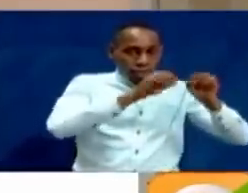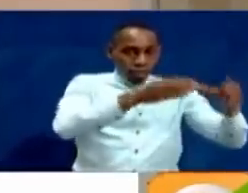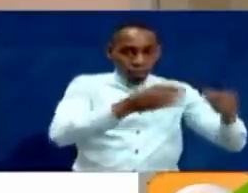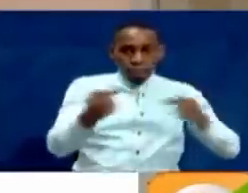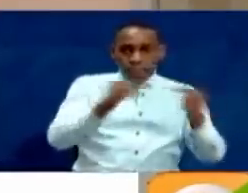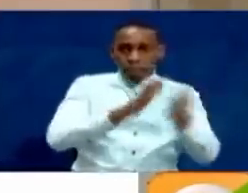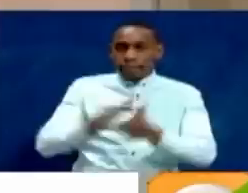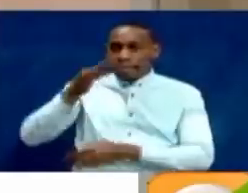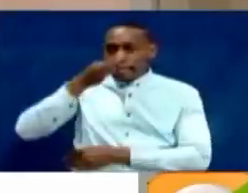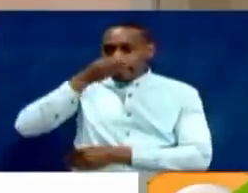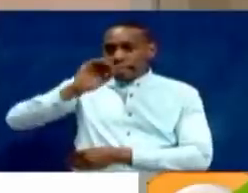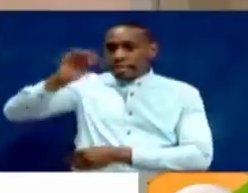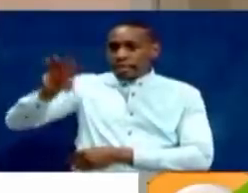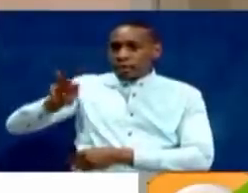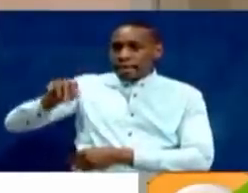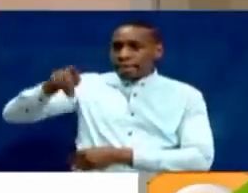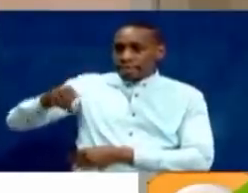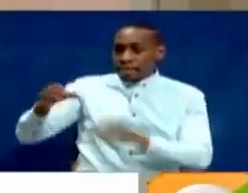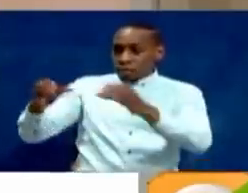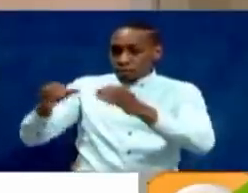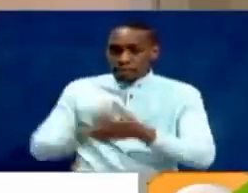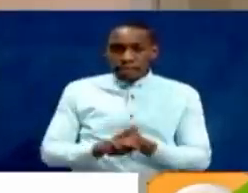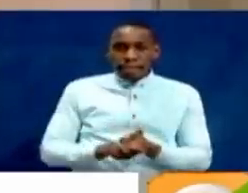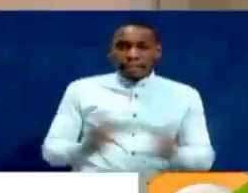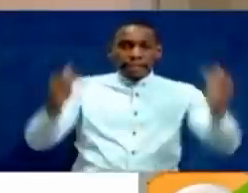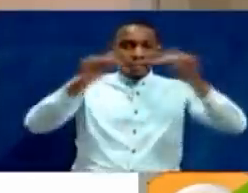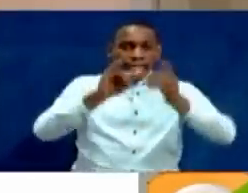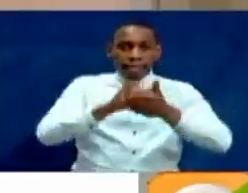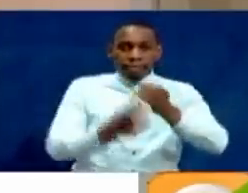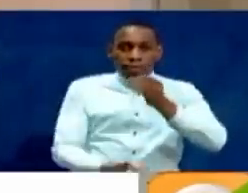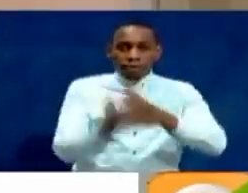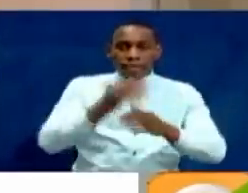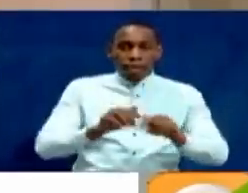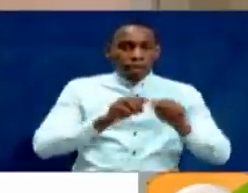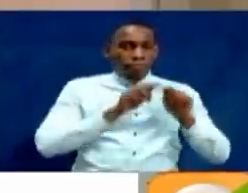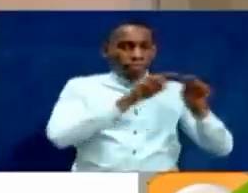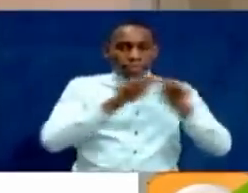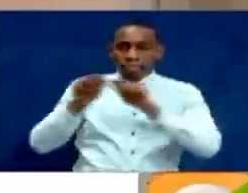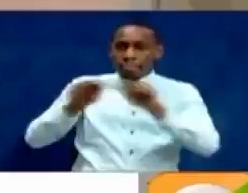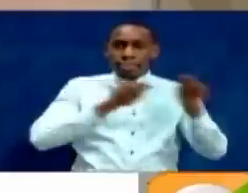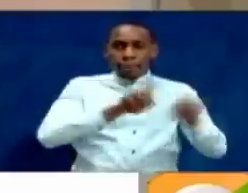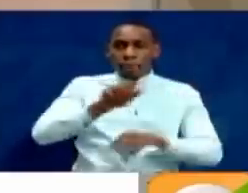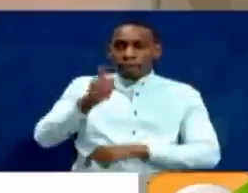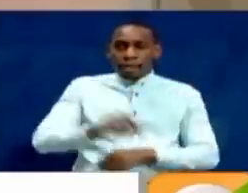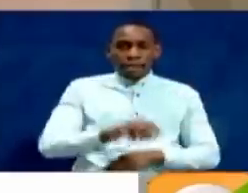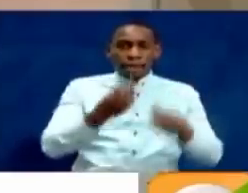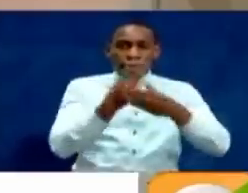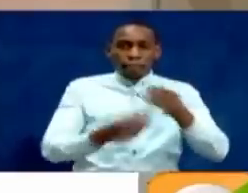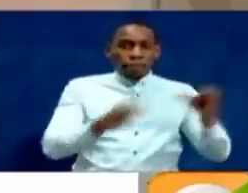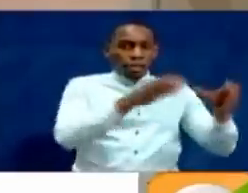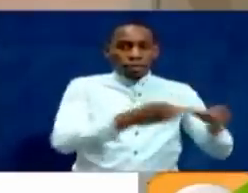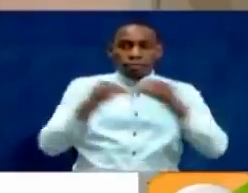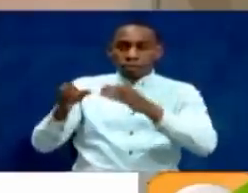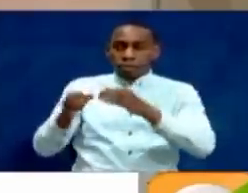with those of Nyeri Town MP Ngunjiri Wambugu. The meeting degenerated into chants and jeers as both sides broke